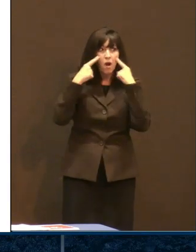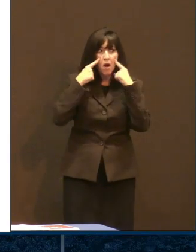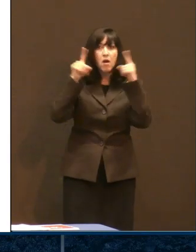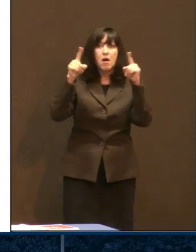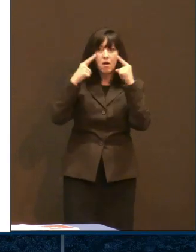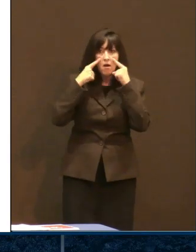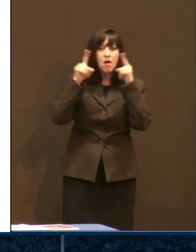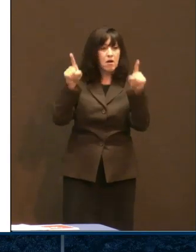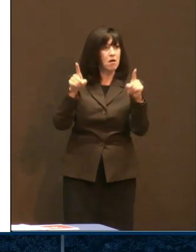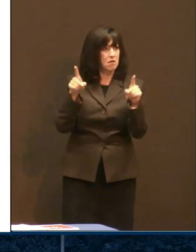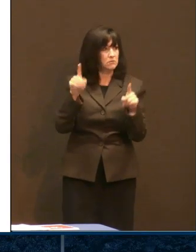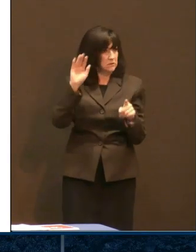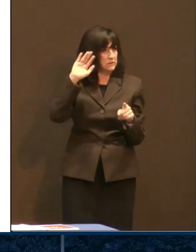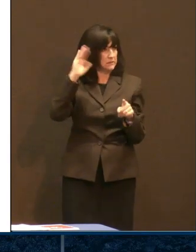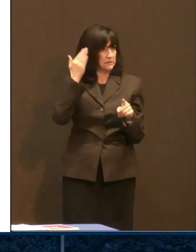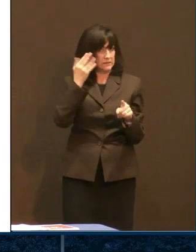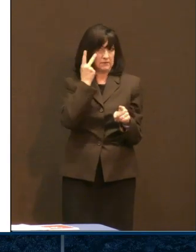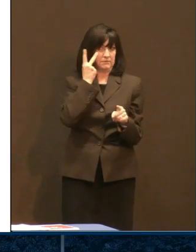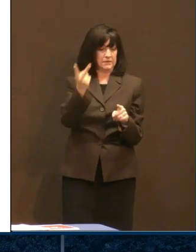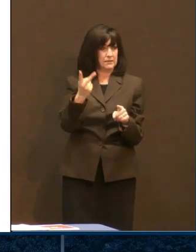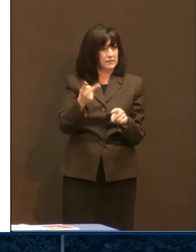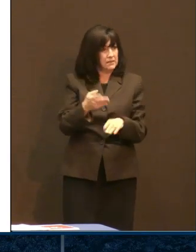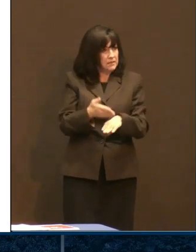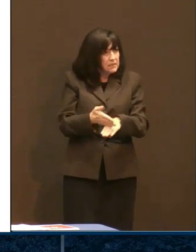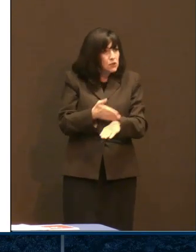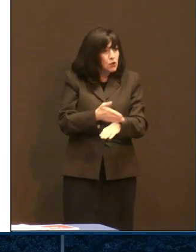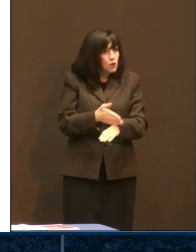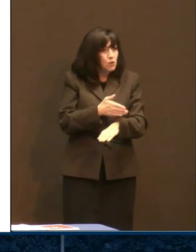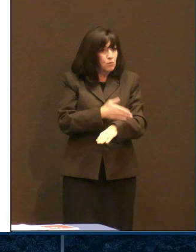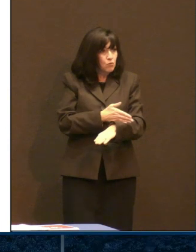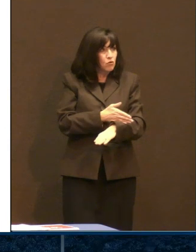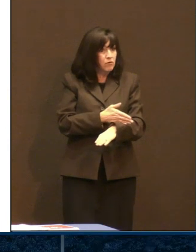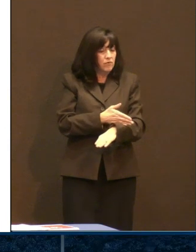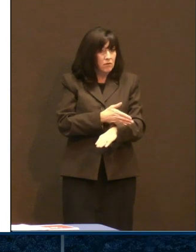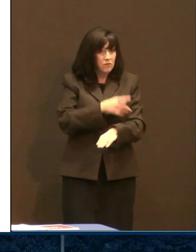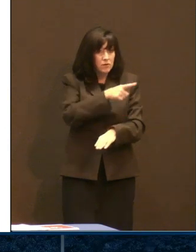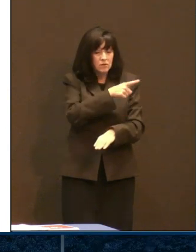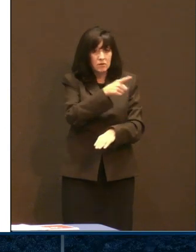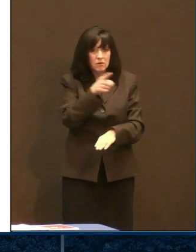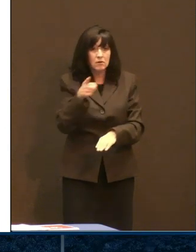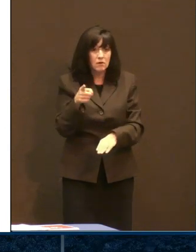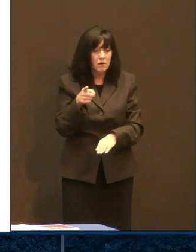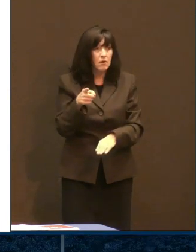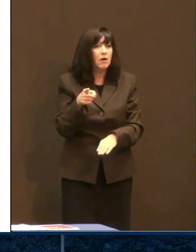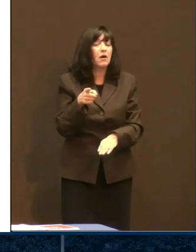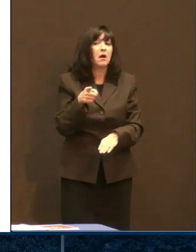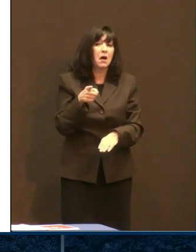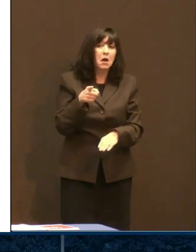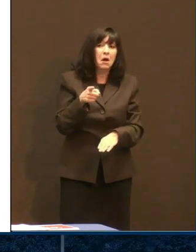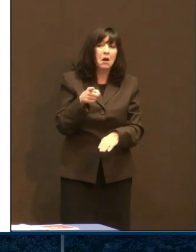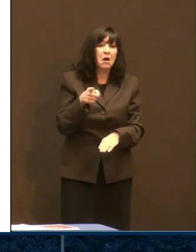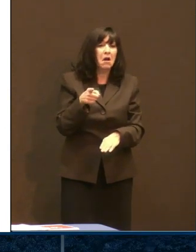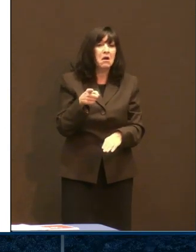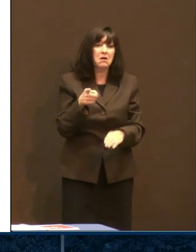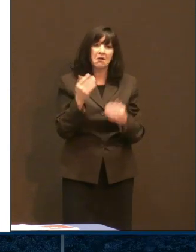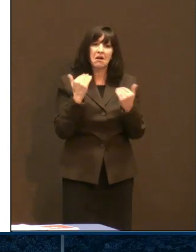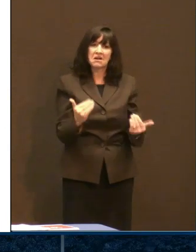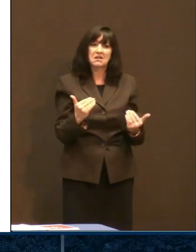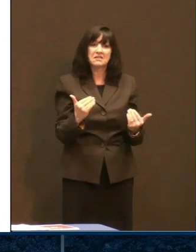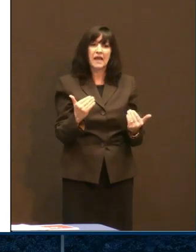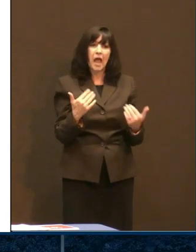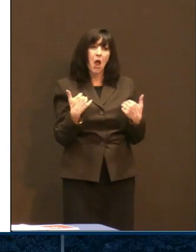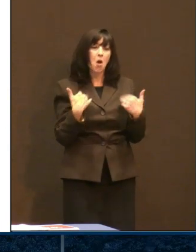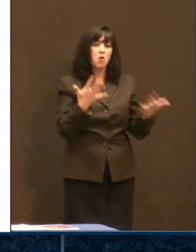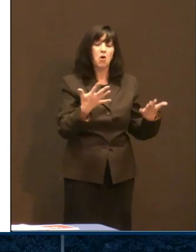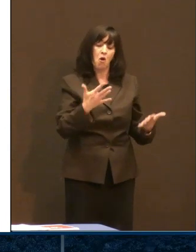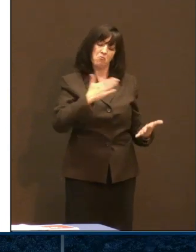we're really leaning into it. But if we kind of ruin that by, you know, doing something it will feel